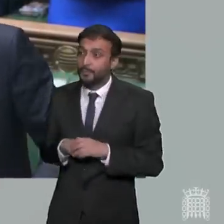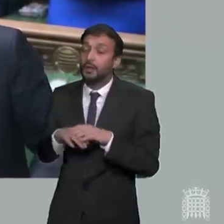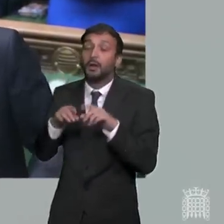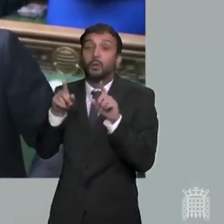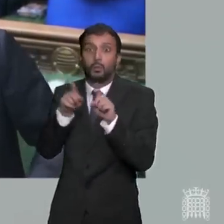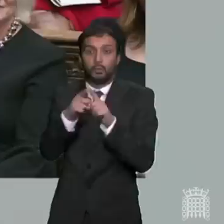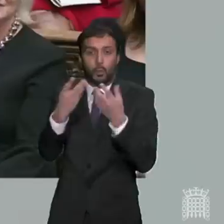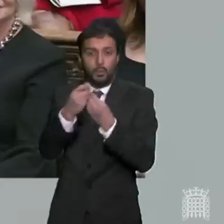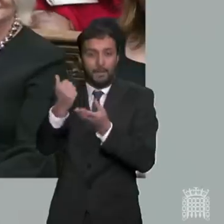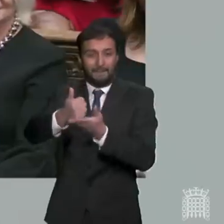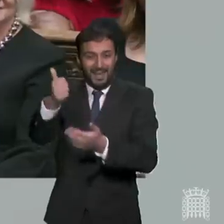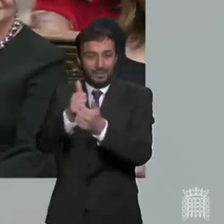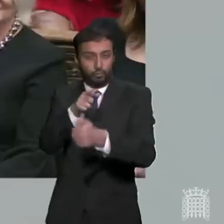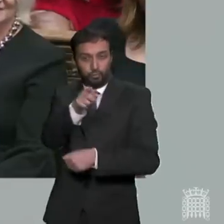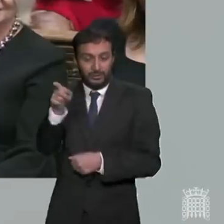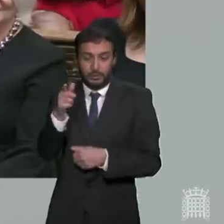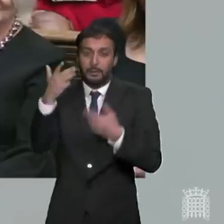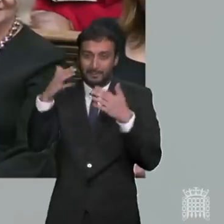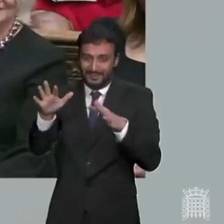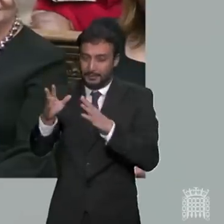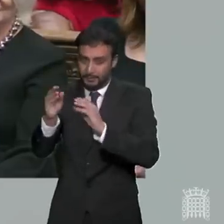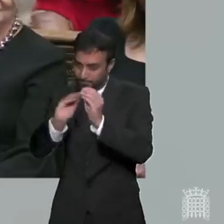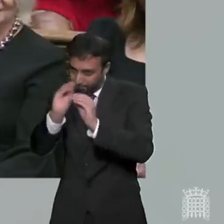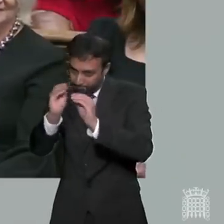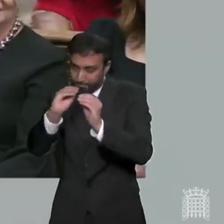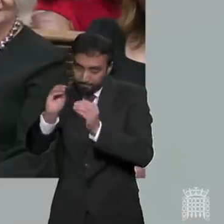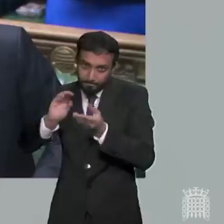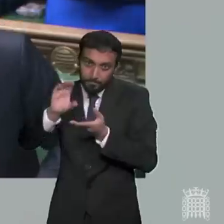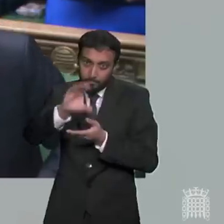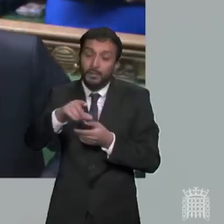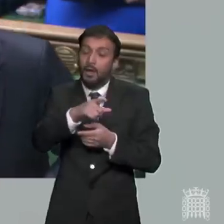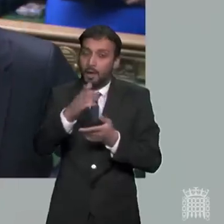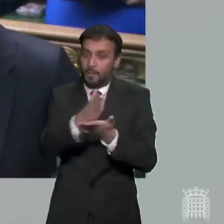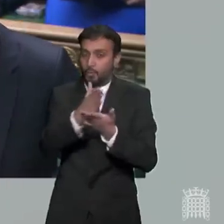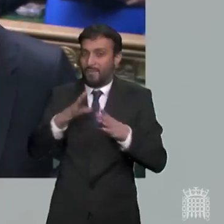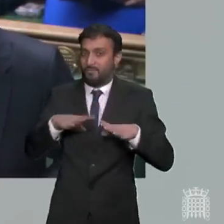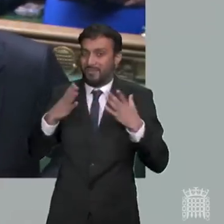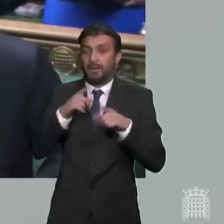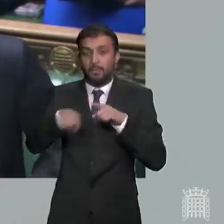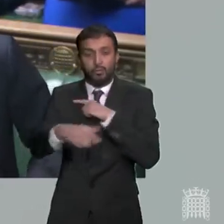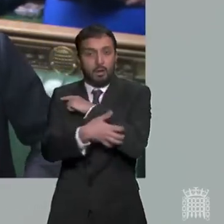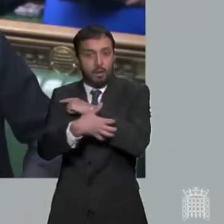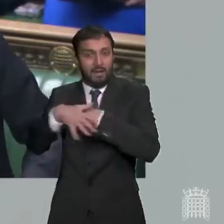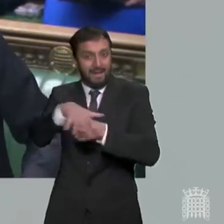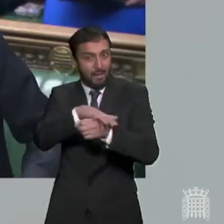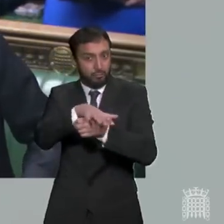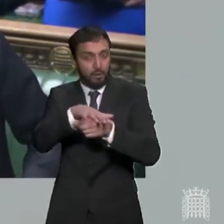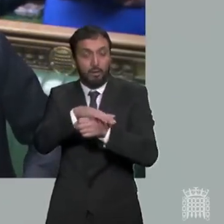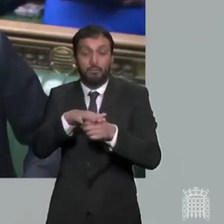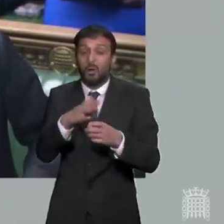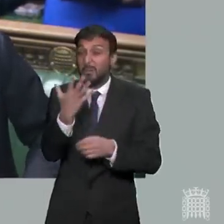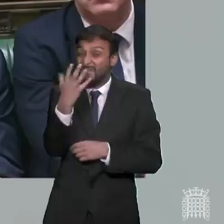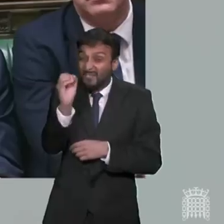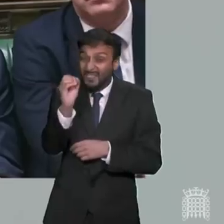industry to subsidise free-to-use ATMs in deprived areas, and almost 50 communities are benefiting from our new shared